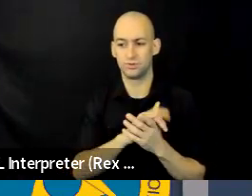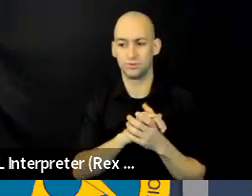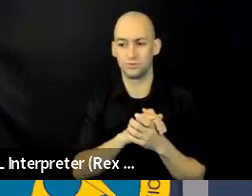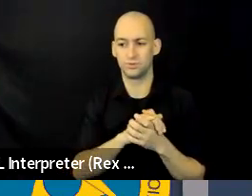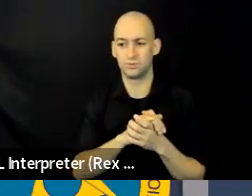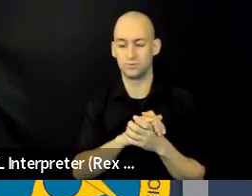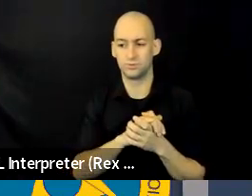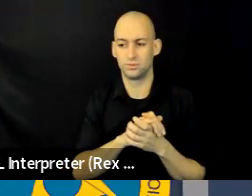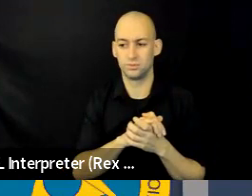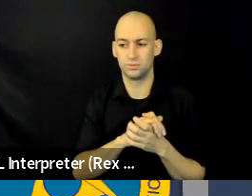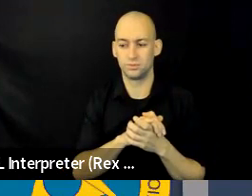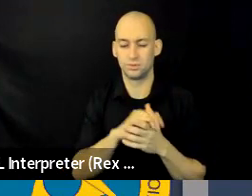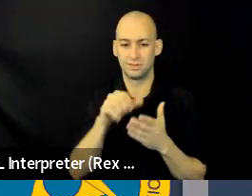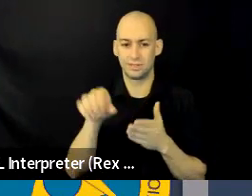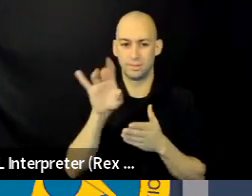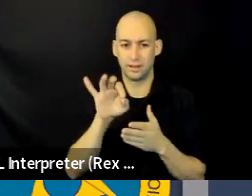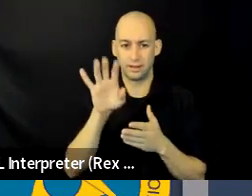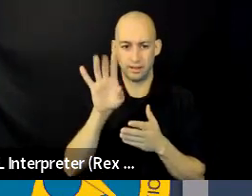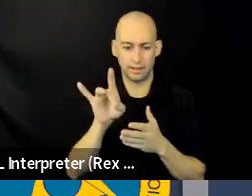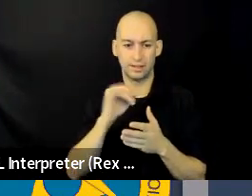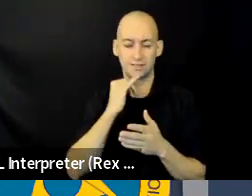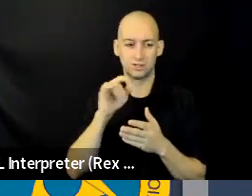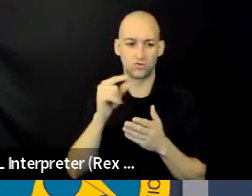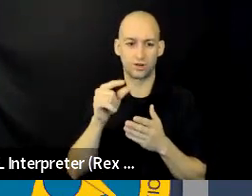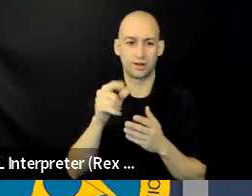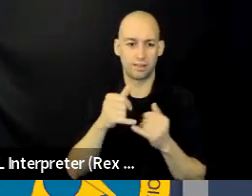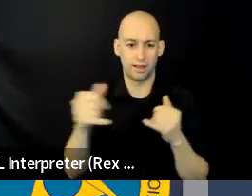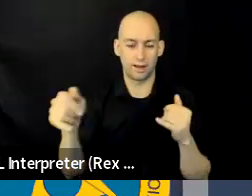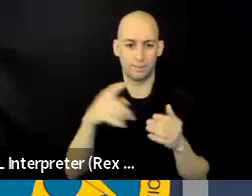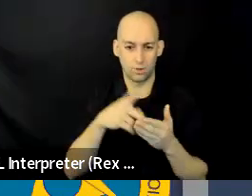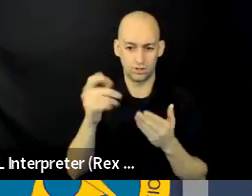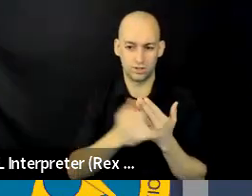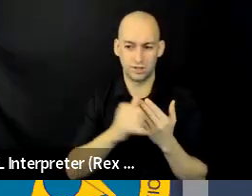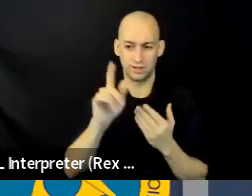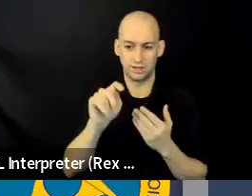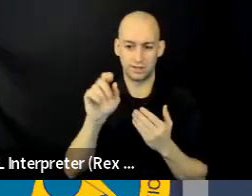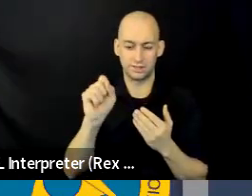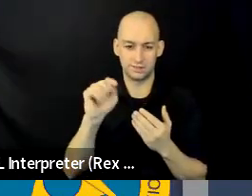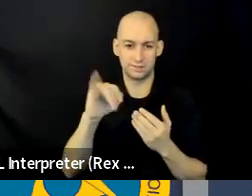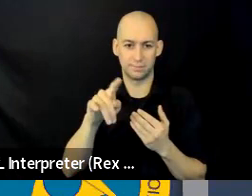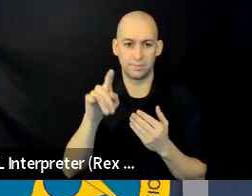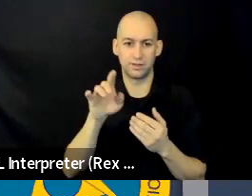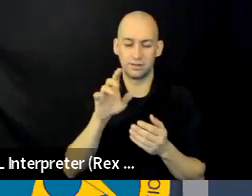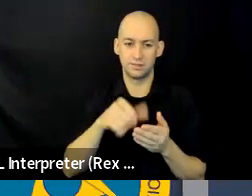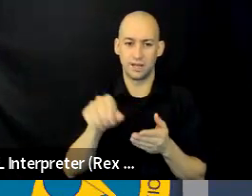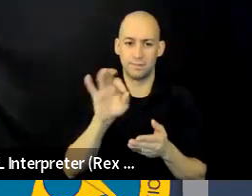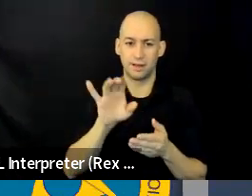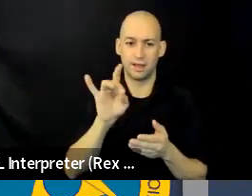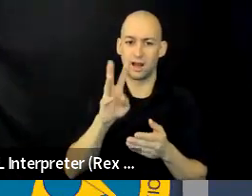me. Tab 98, which is the Grant Line project, the TSEP allocation, tab 98 was pulled. Oh.